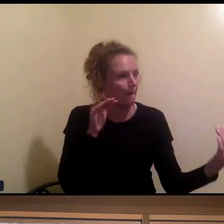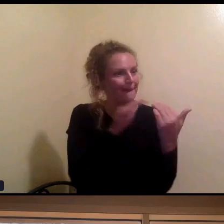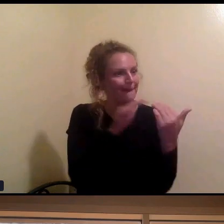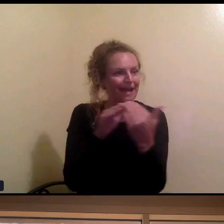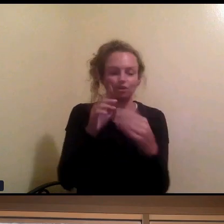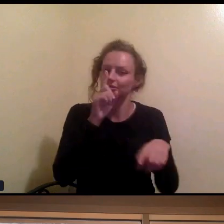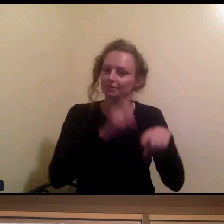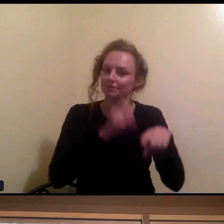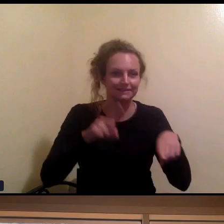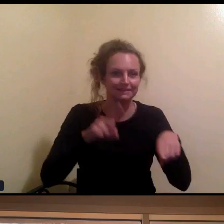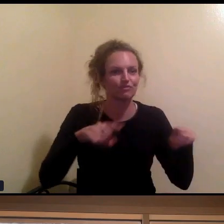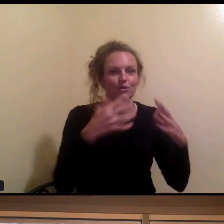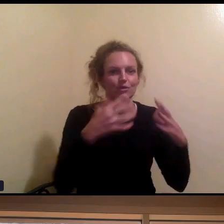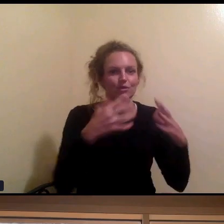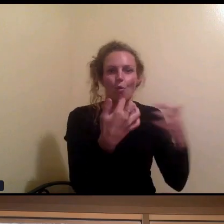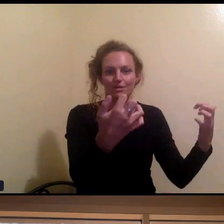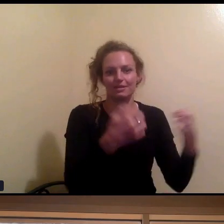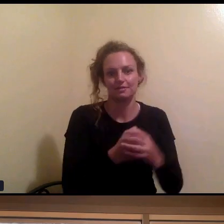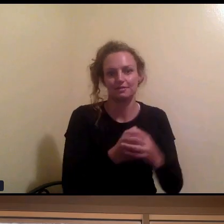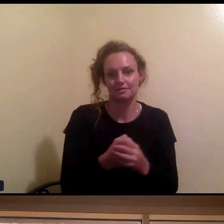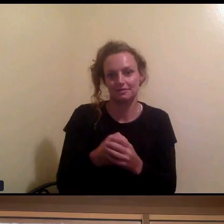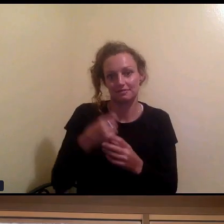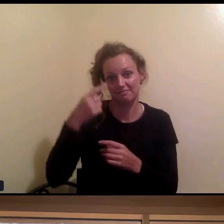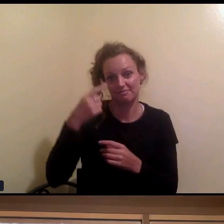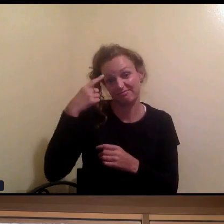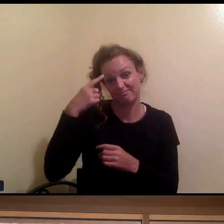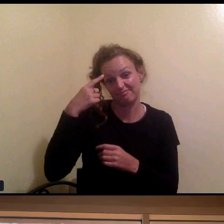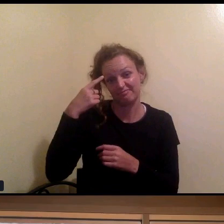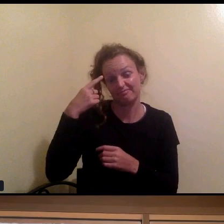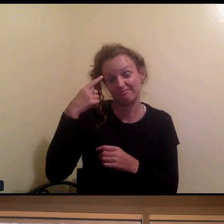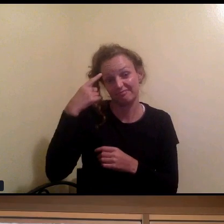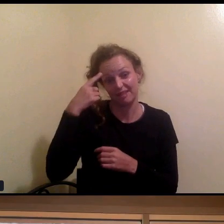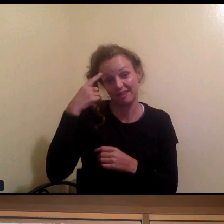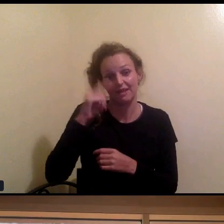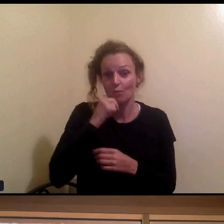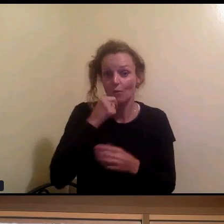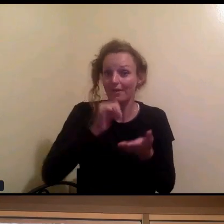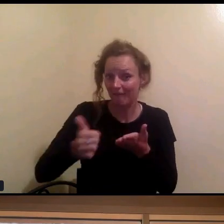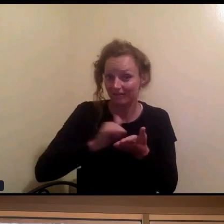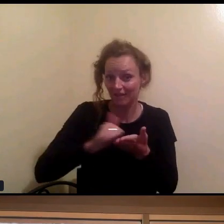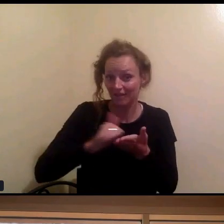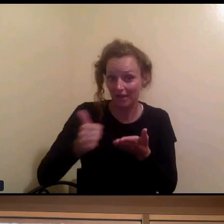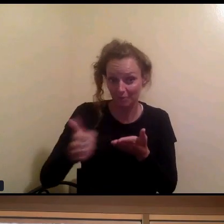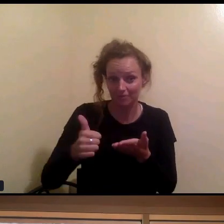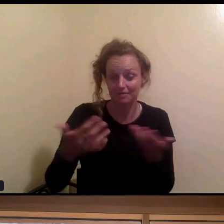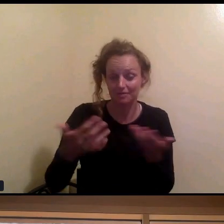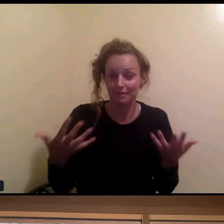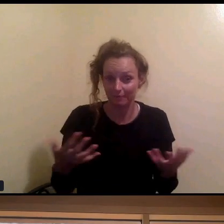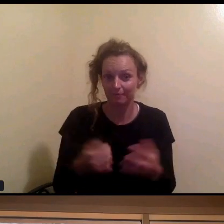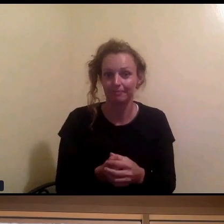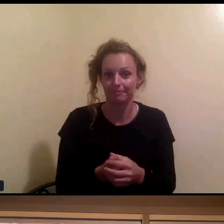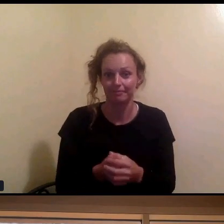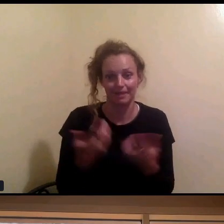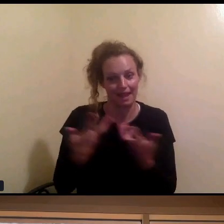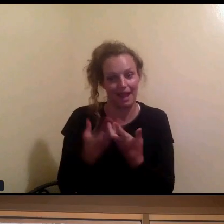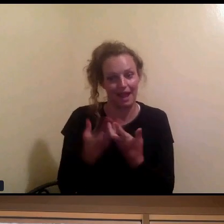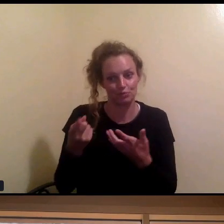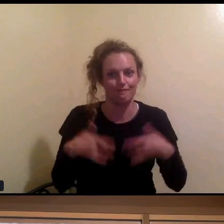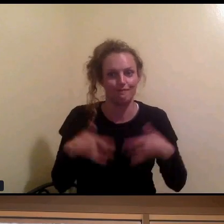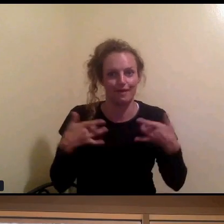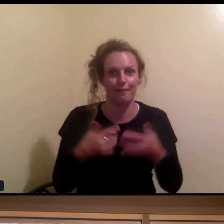the advertisers are going to be lining up to pay for it to happen as well. I'm guessing you're seeing it principally that way as the starting point. Well, I'll say this, Mark. So